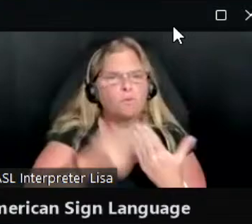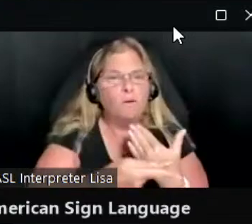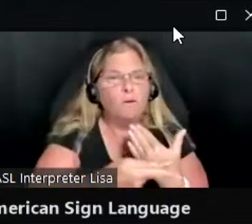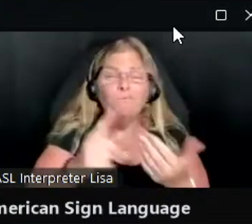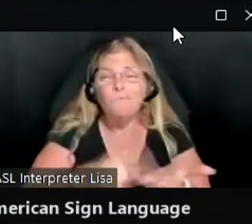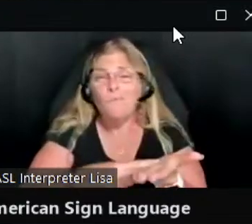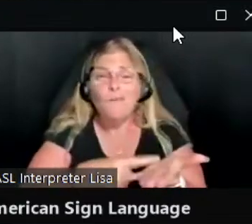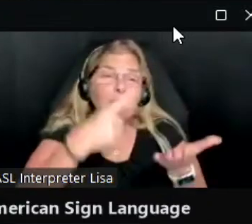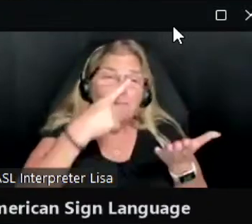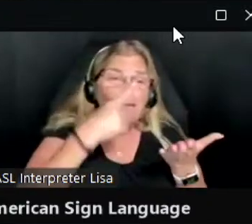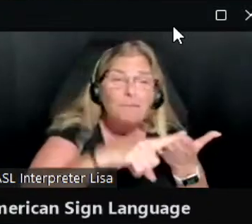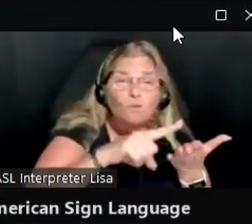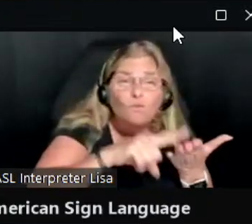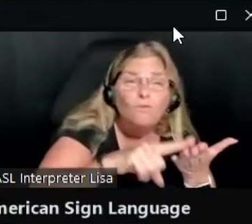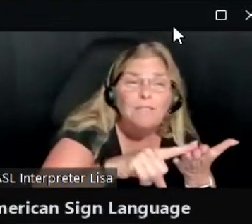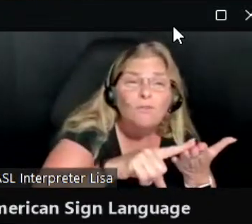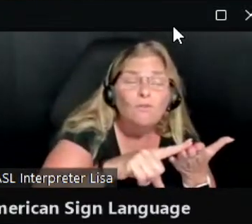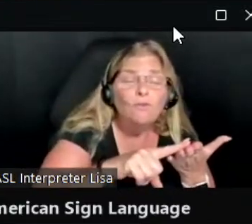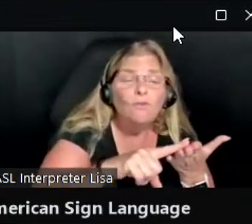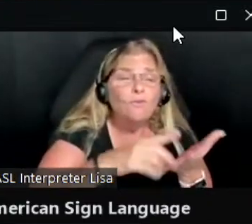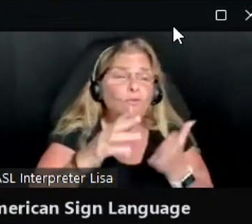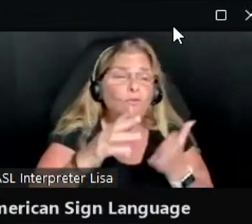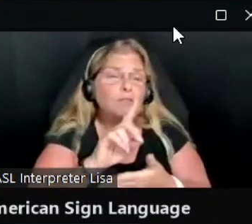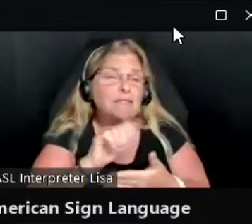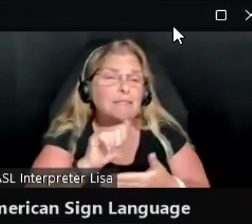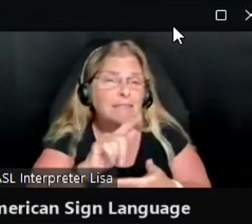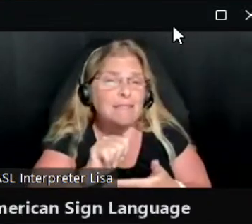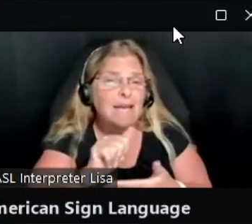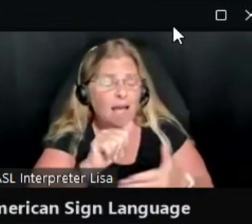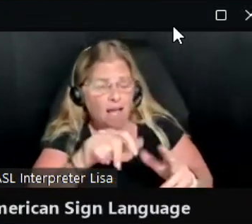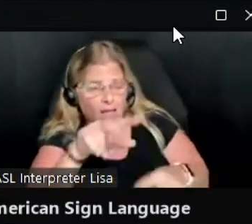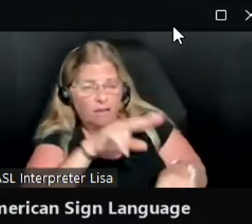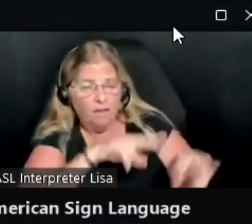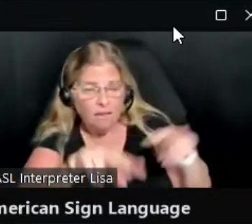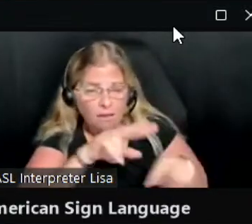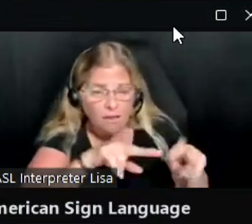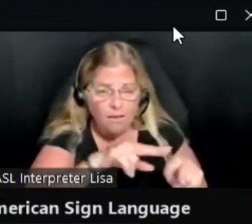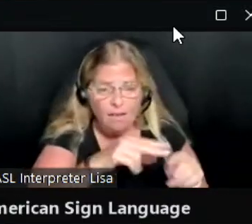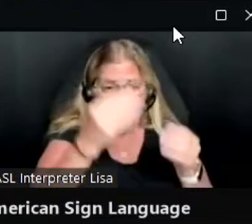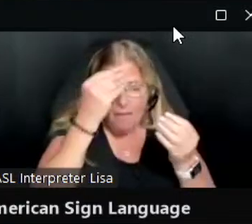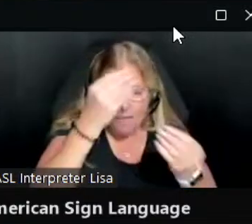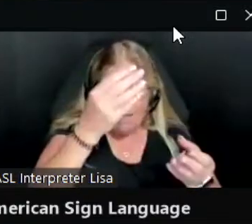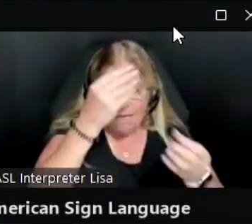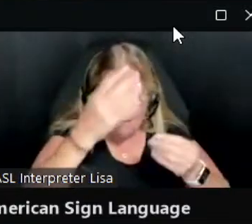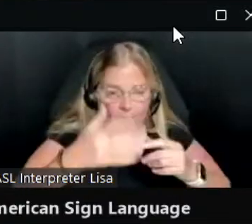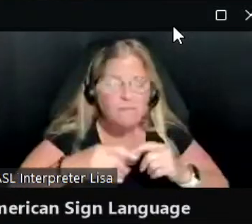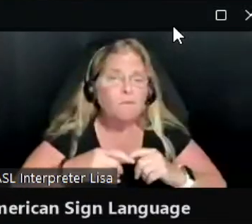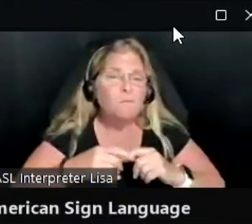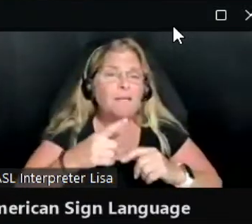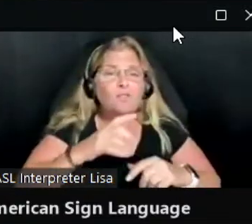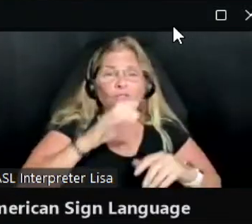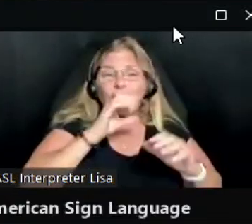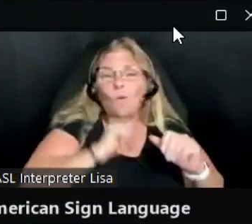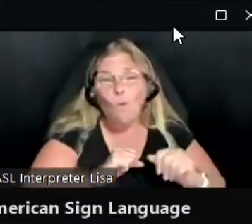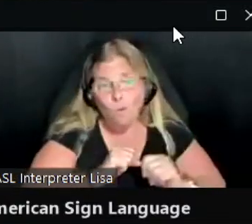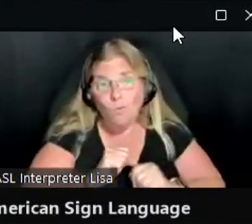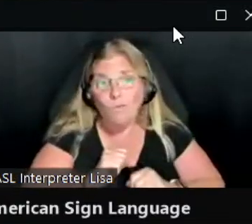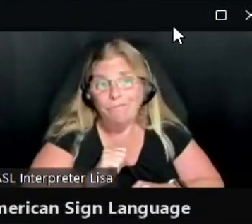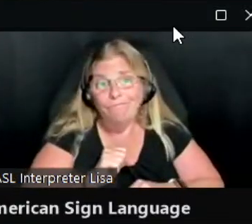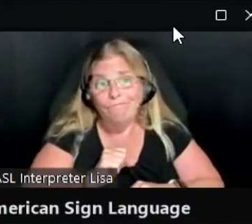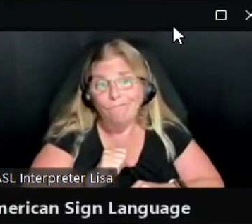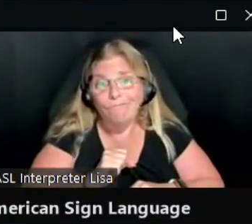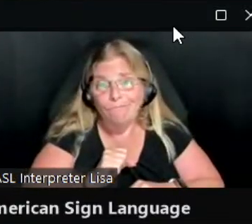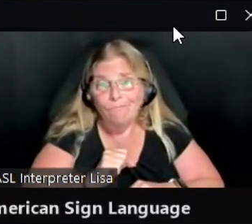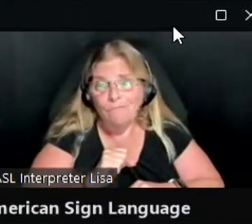and the data that they're looking at and information sources are old, and we really